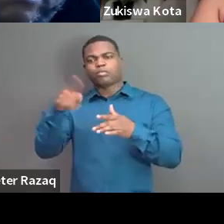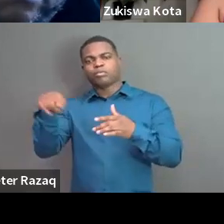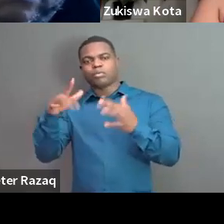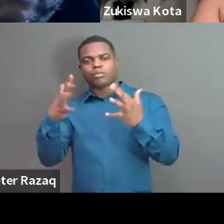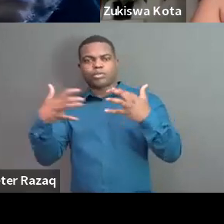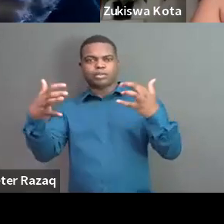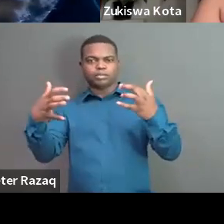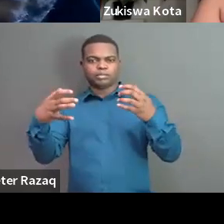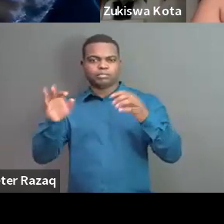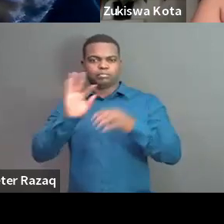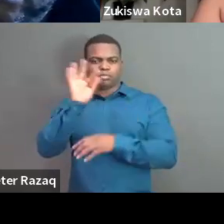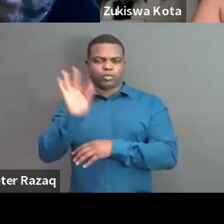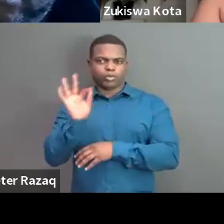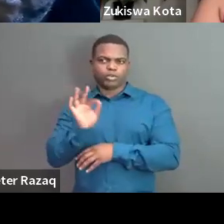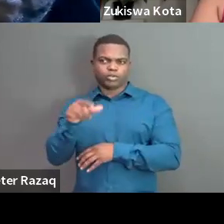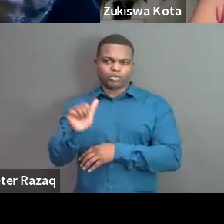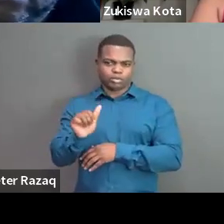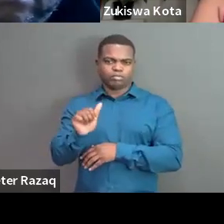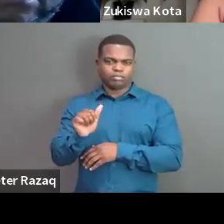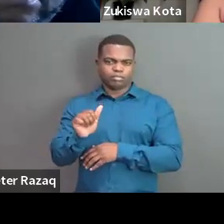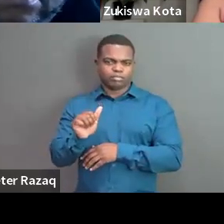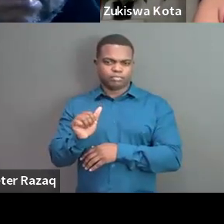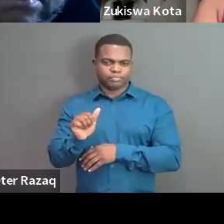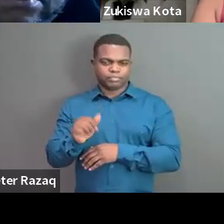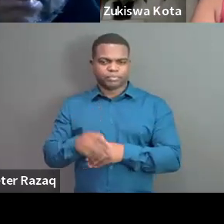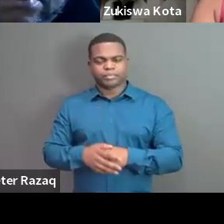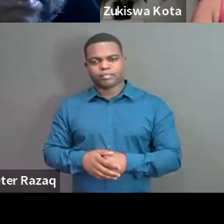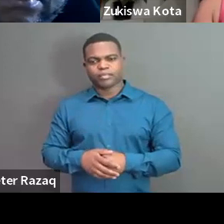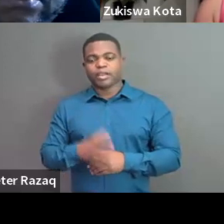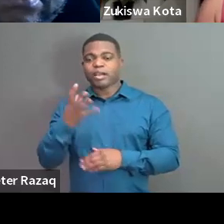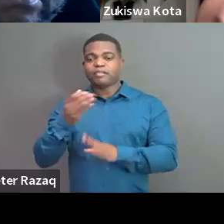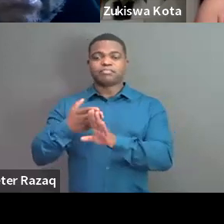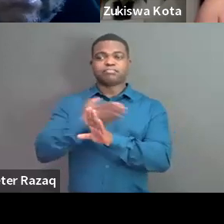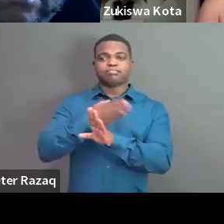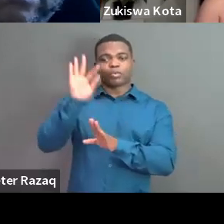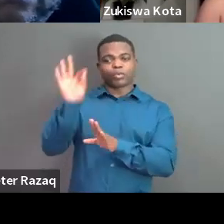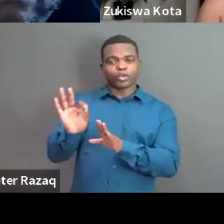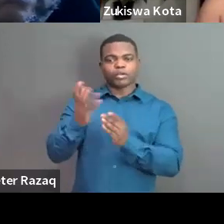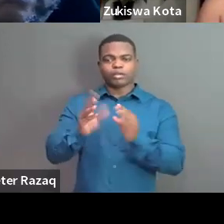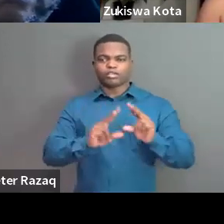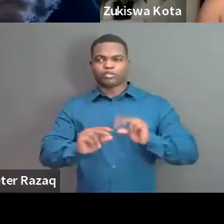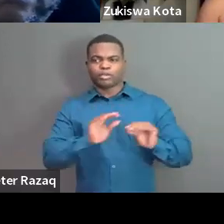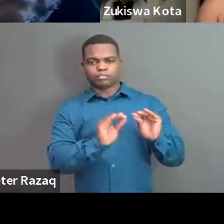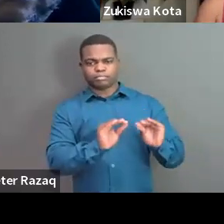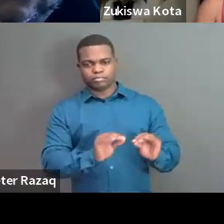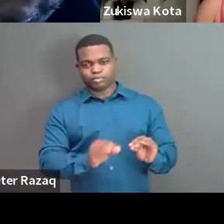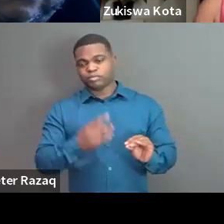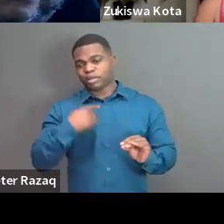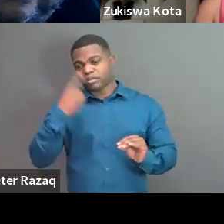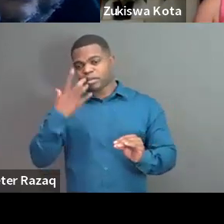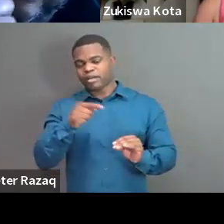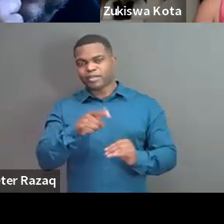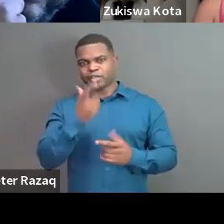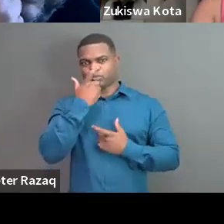actually I think will go, given time, with whichever panelists, and I